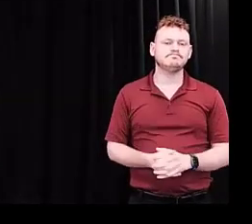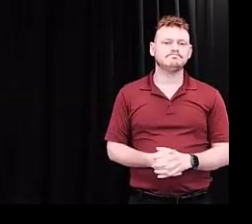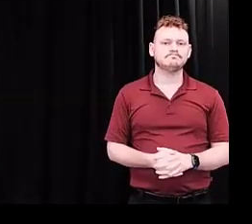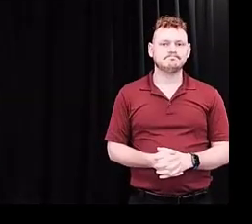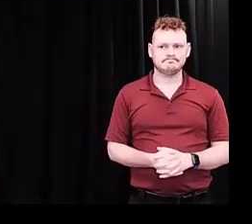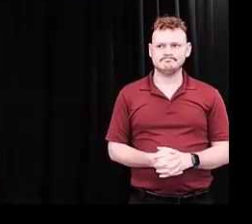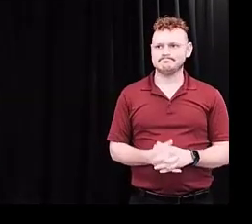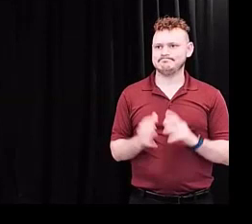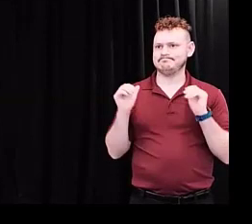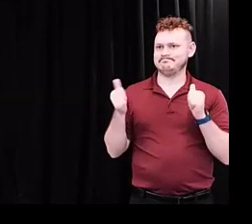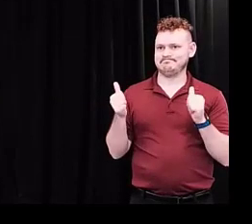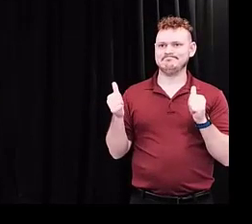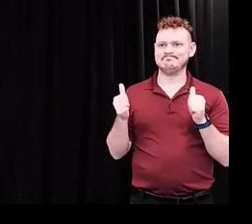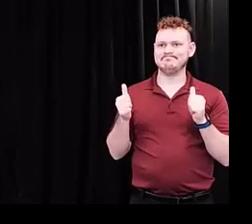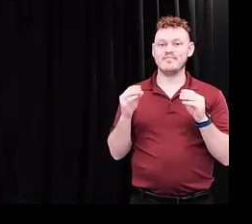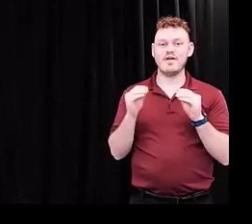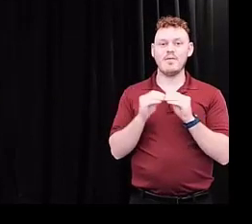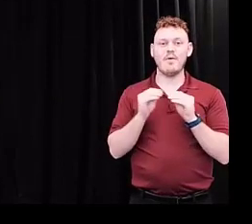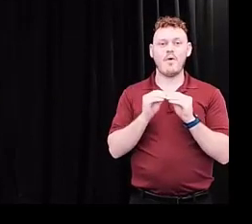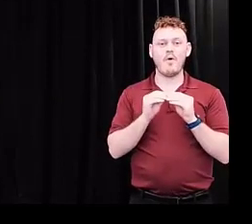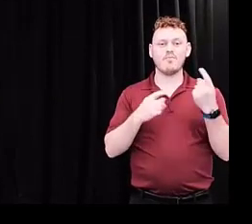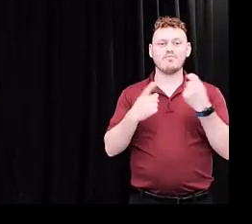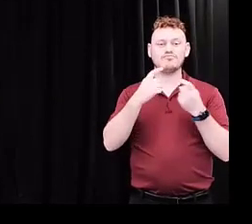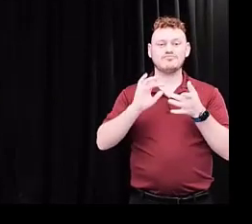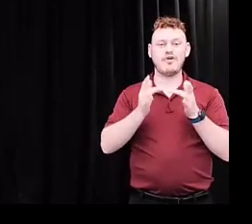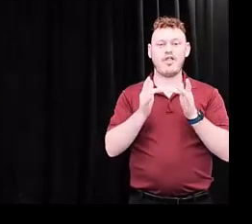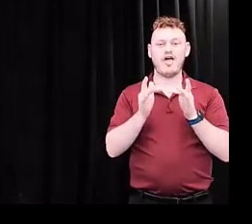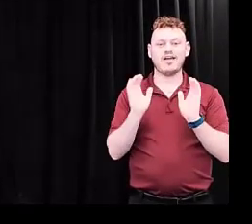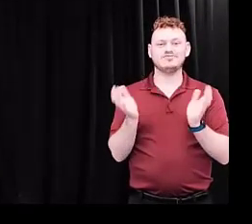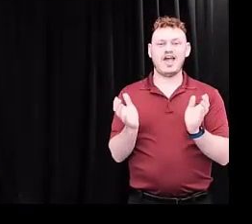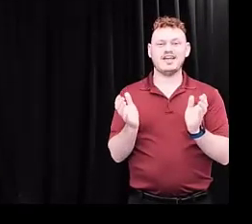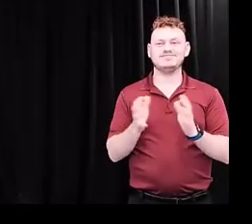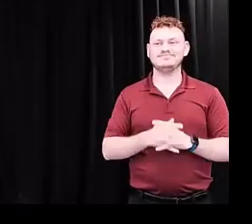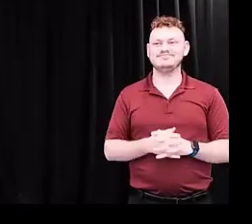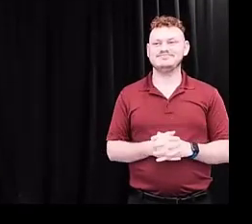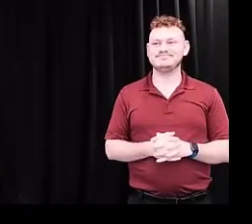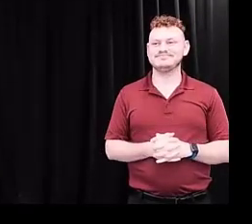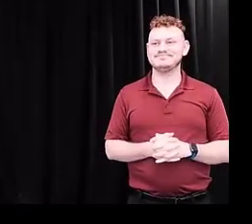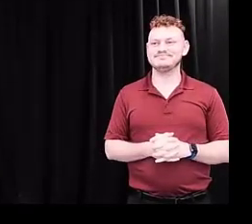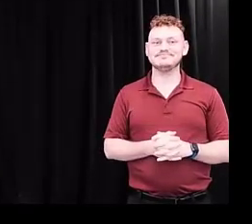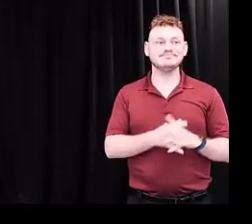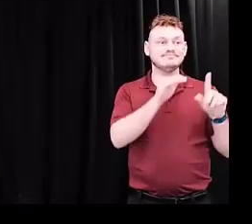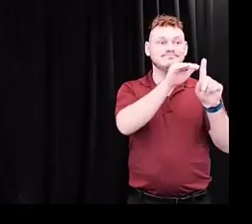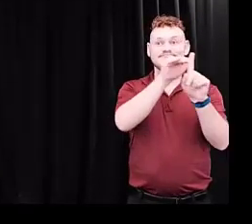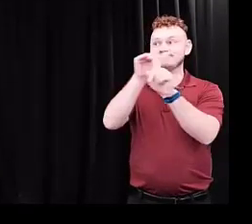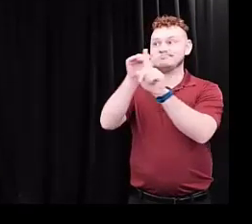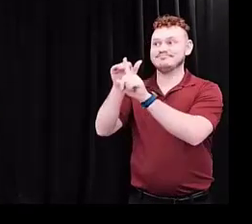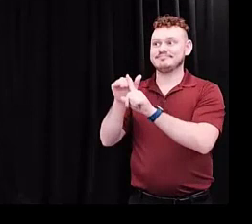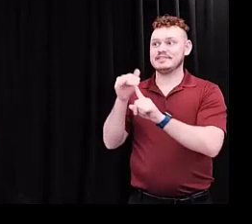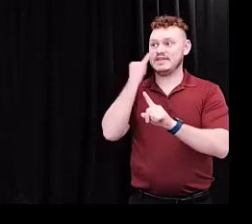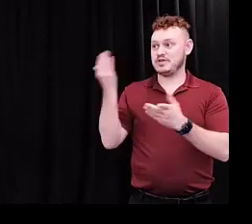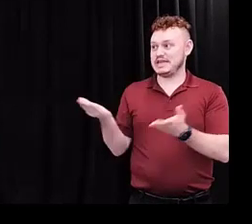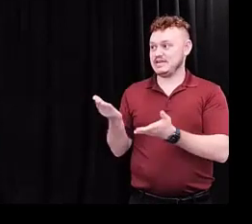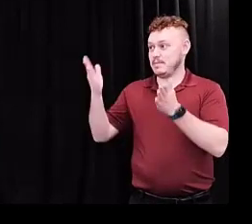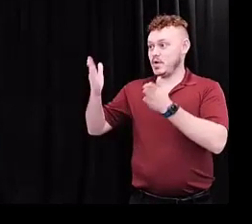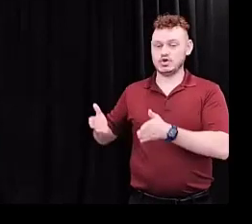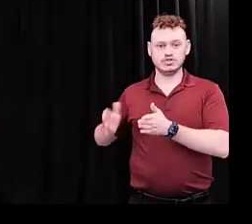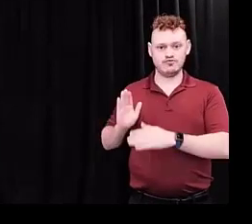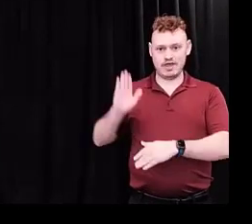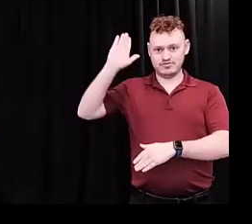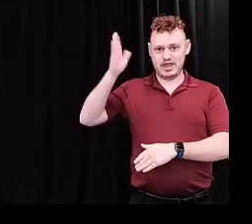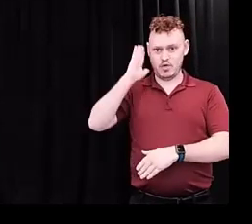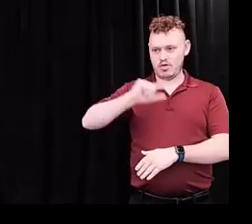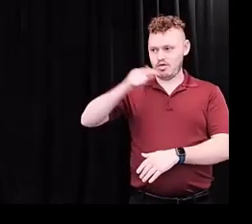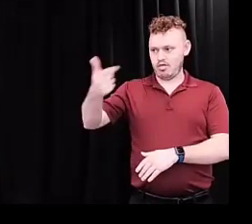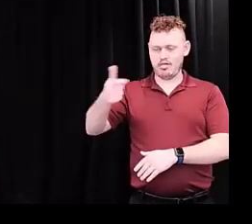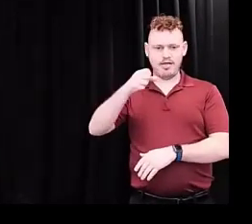All right, that's great. We have some more questions in chat, but just want to, remind people that in person, if they have a question, just raise your hand and we'll get a mic